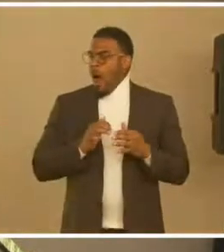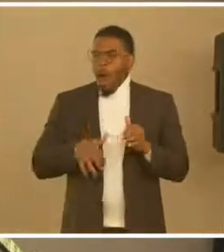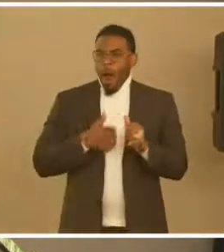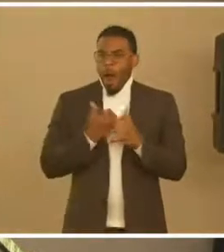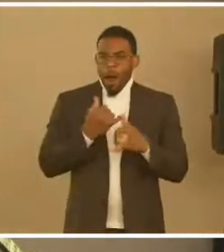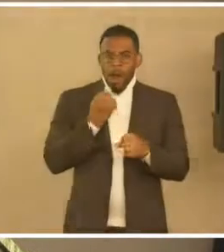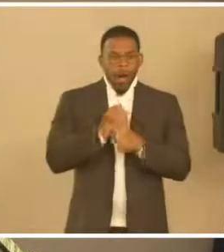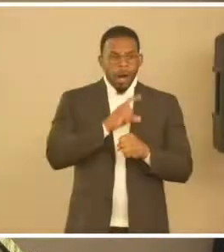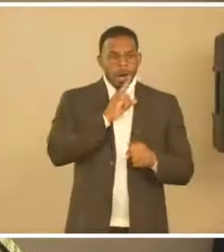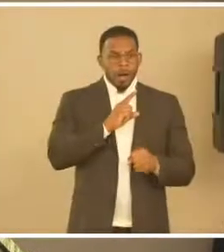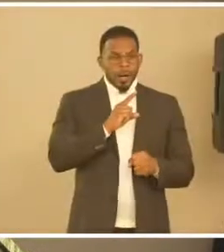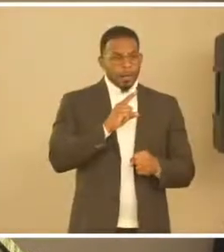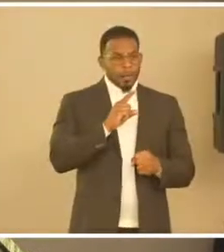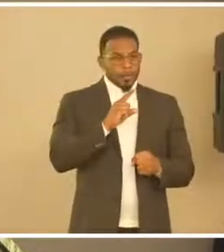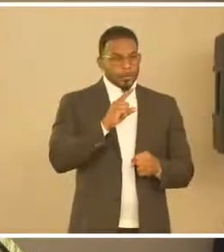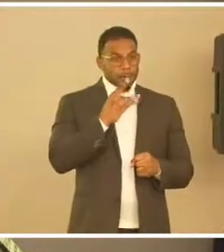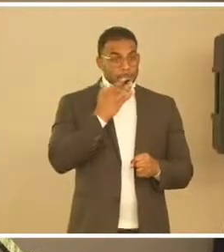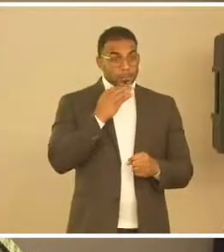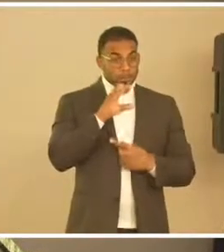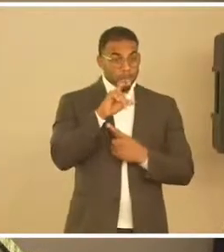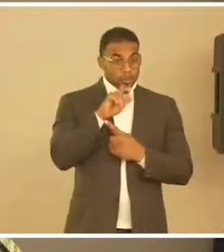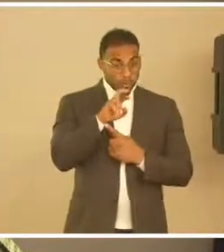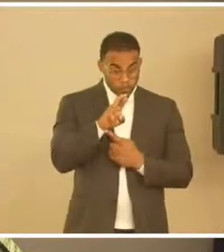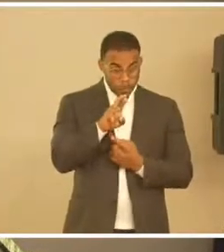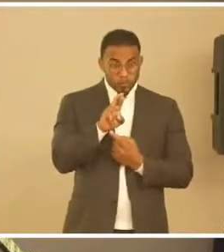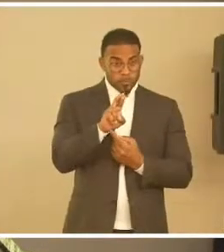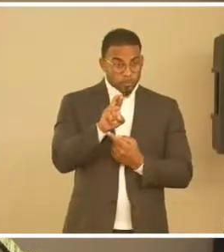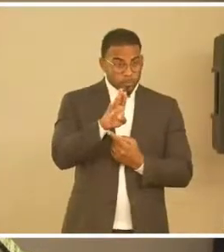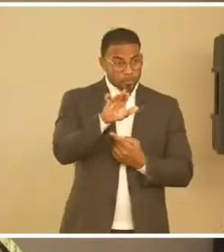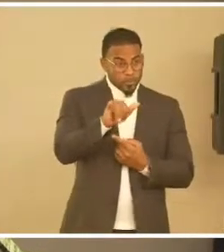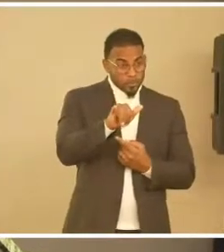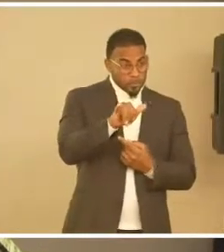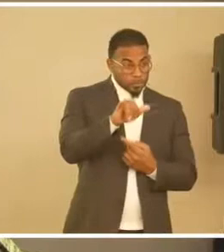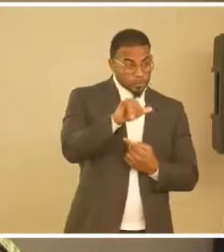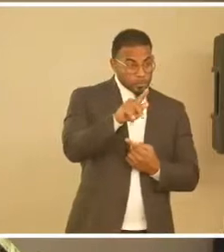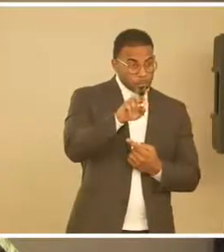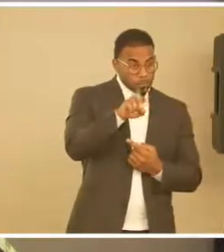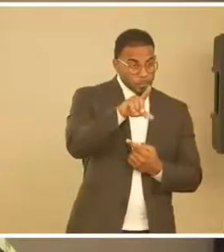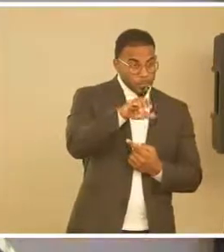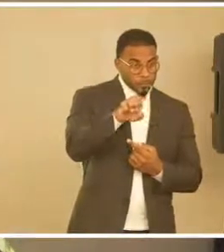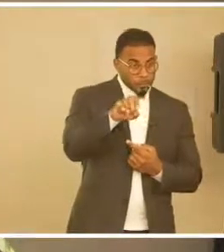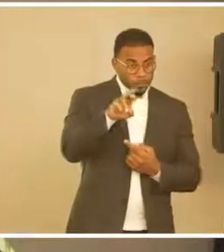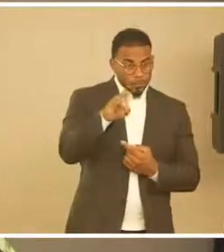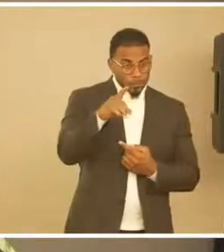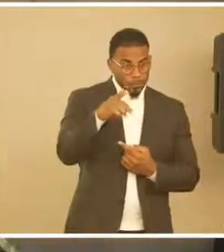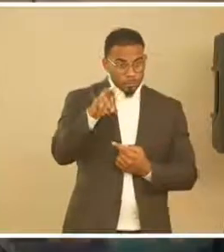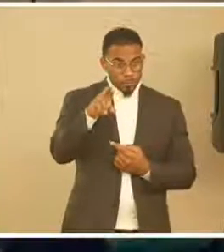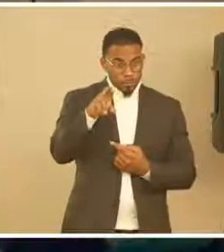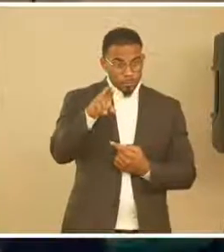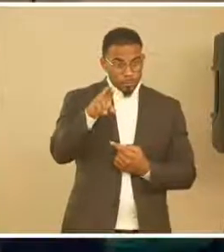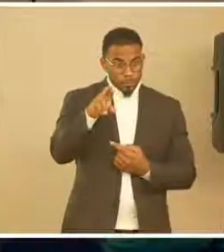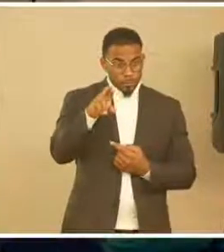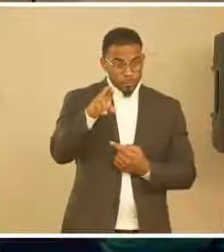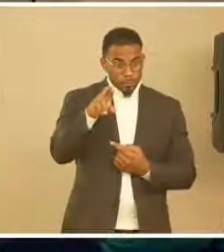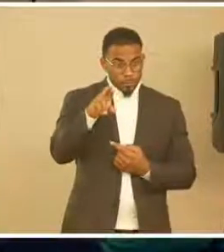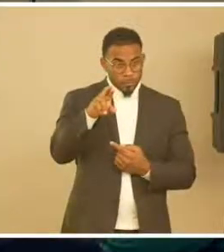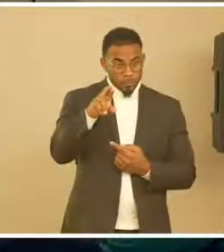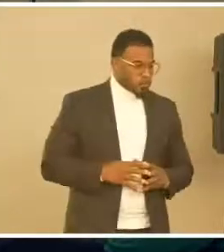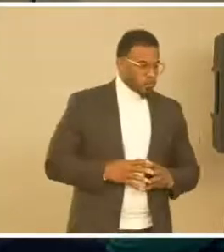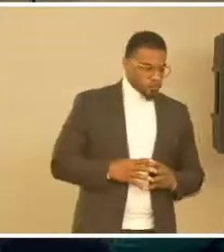runner-up this year is Color by Carly Rogers.